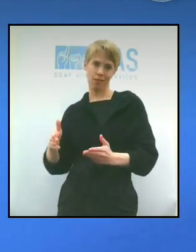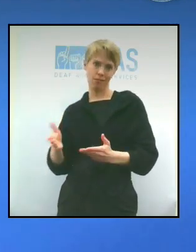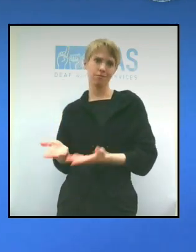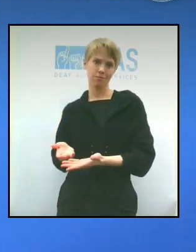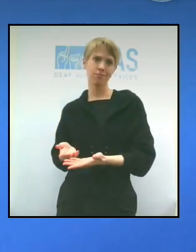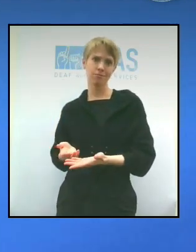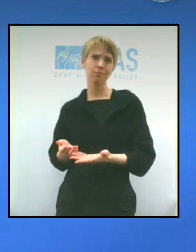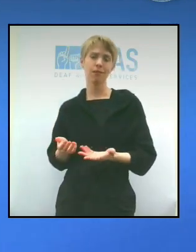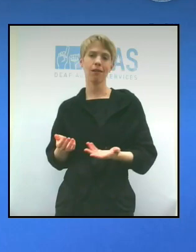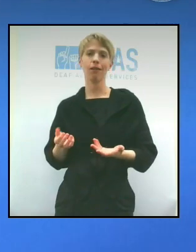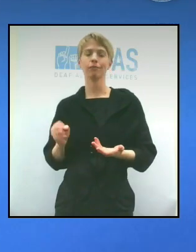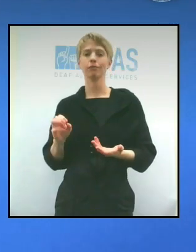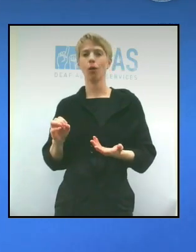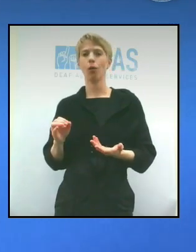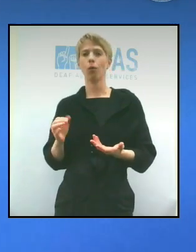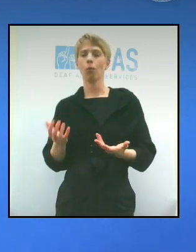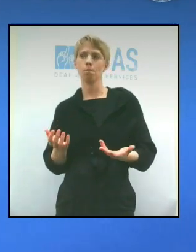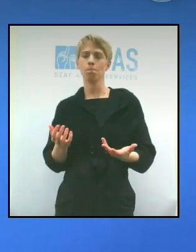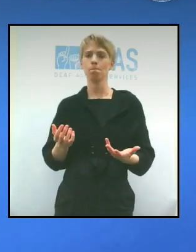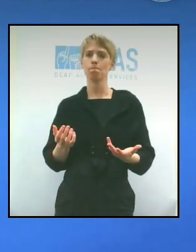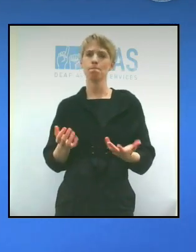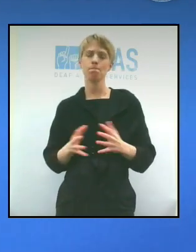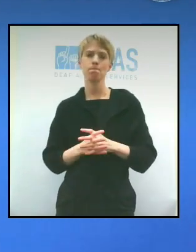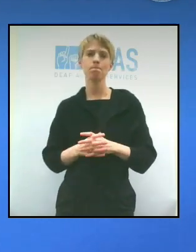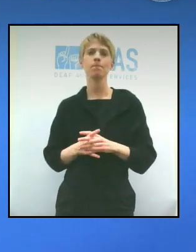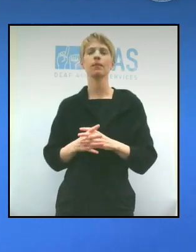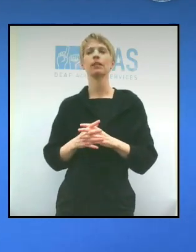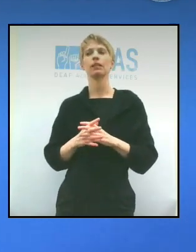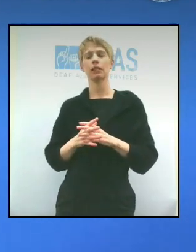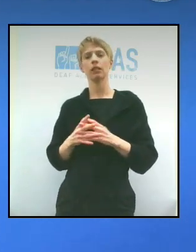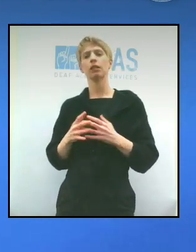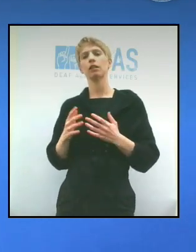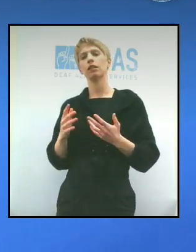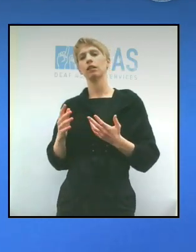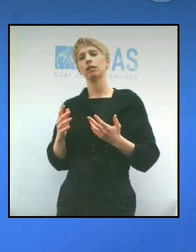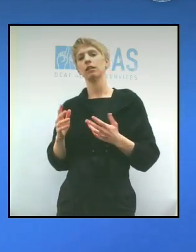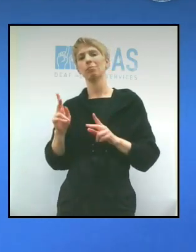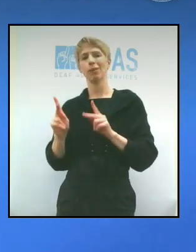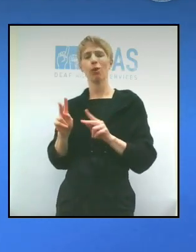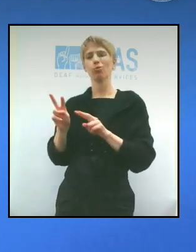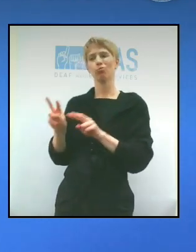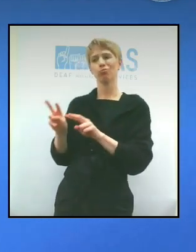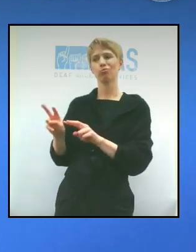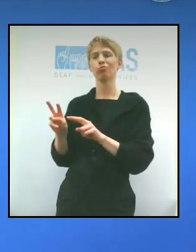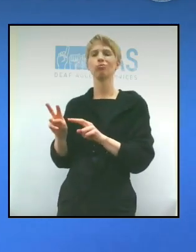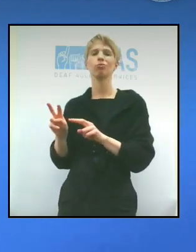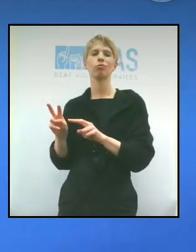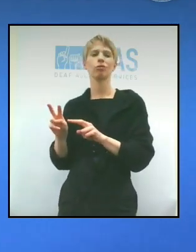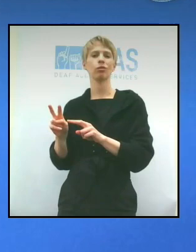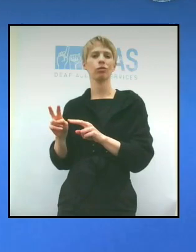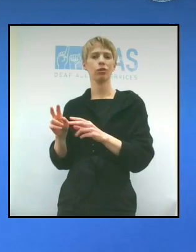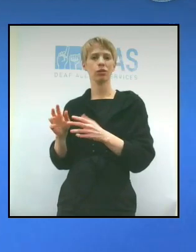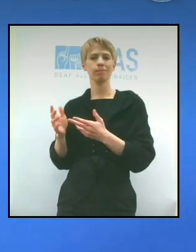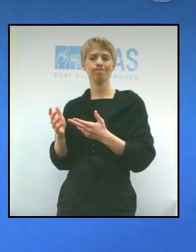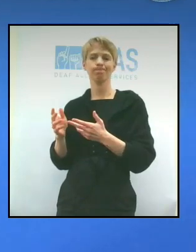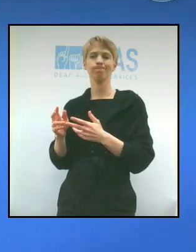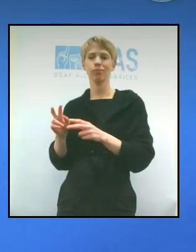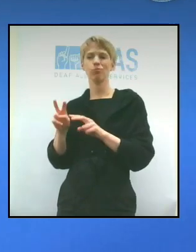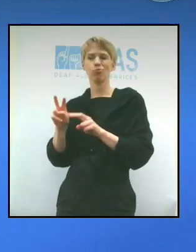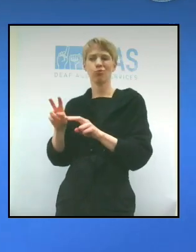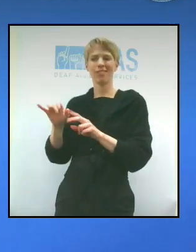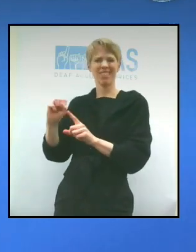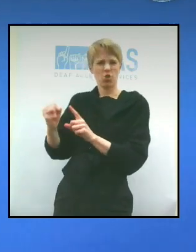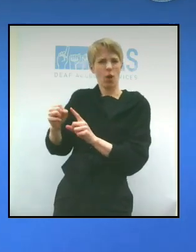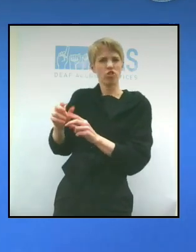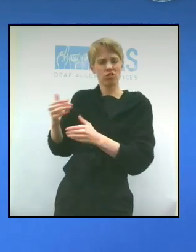hospitalized, so it kind of goes both ways. They are monitoring that. I have explained to them my concern about that, but as it is right now,